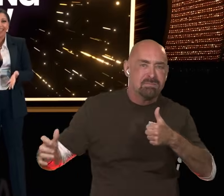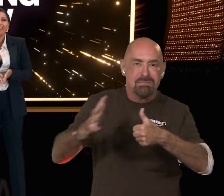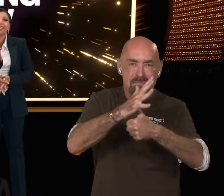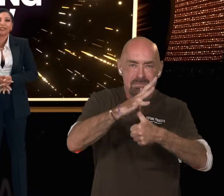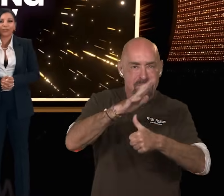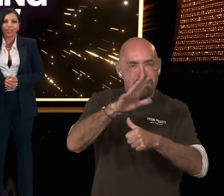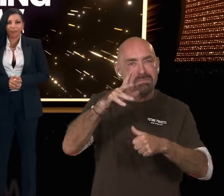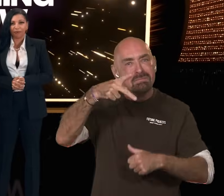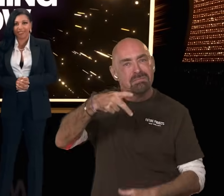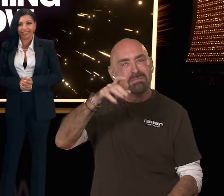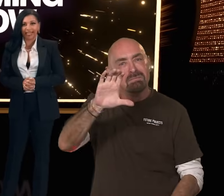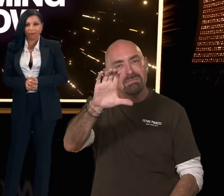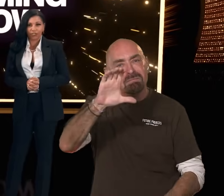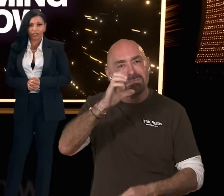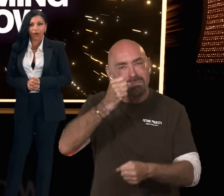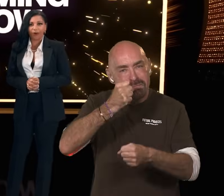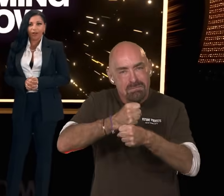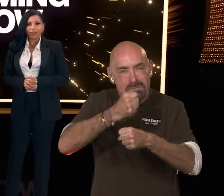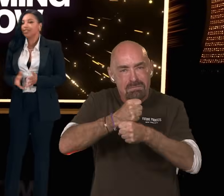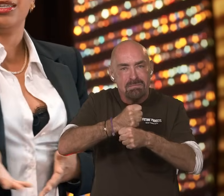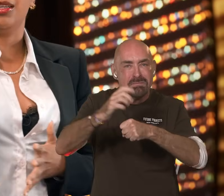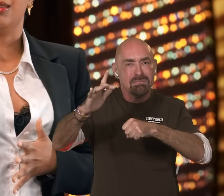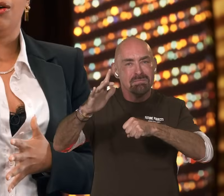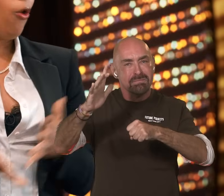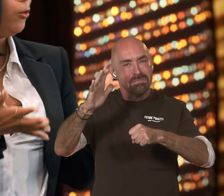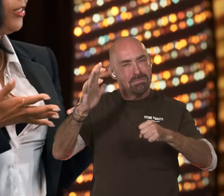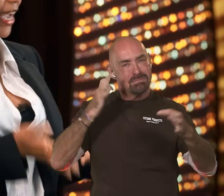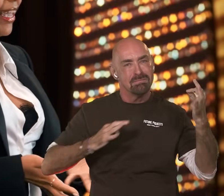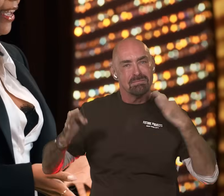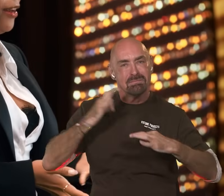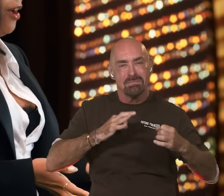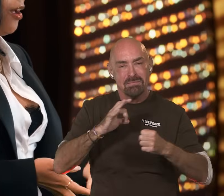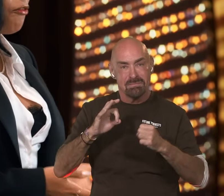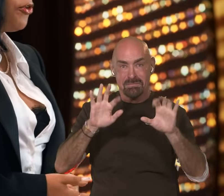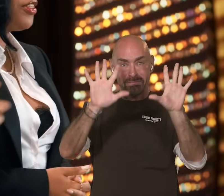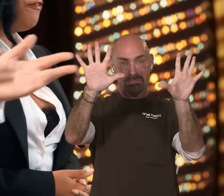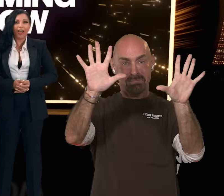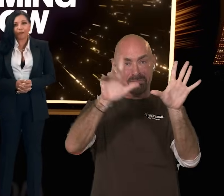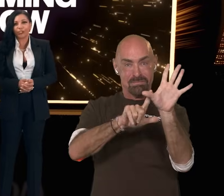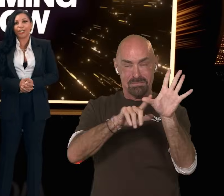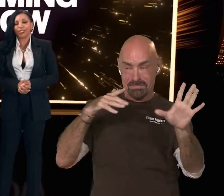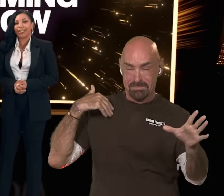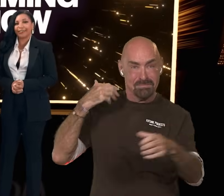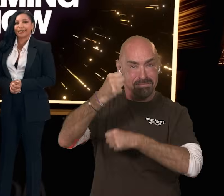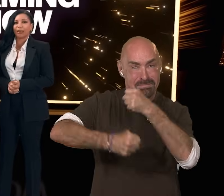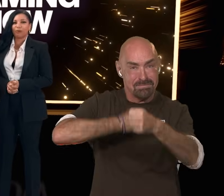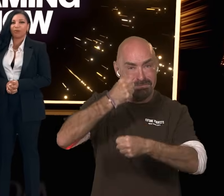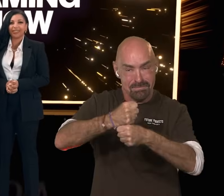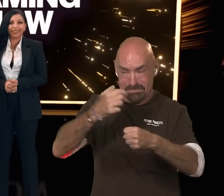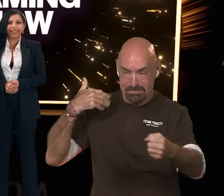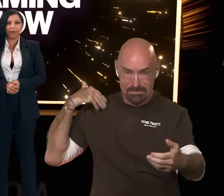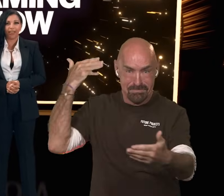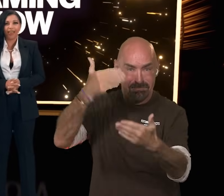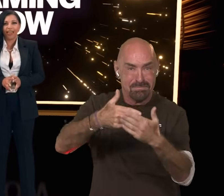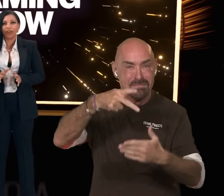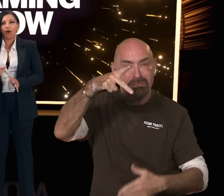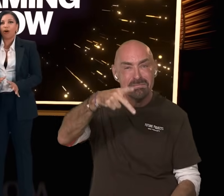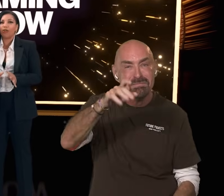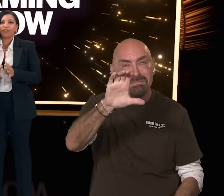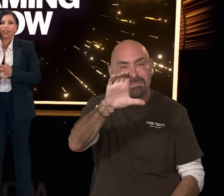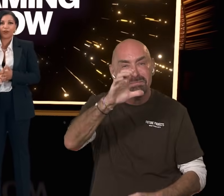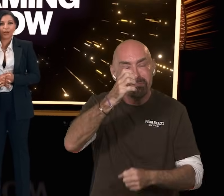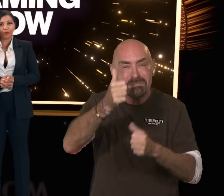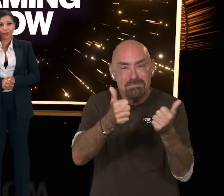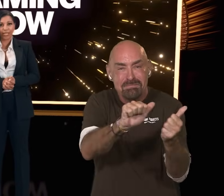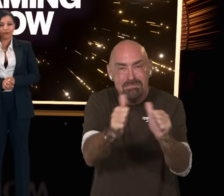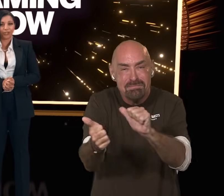milestone in the history of the PC gaming show. Seriously, like a whole decade covering the ever-changing landscape of PC gaming and